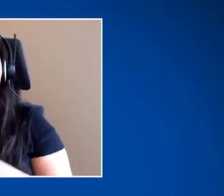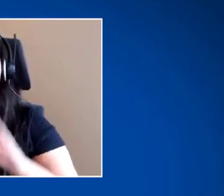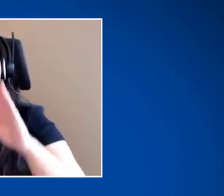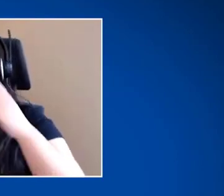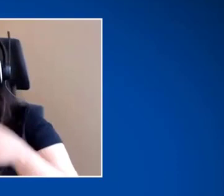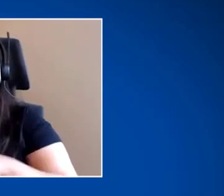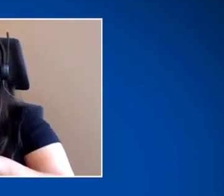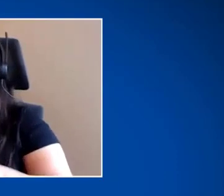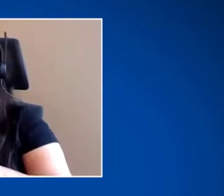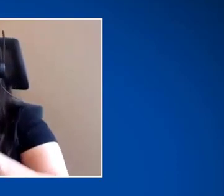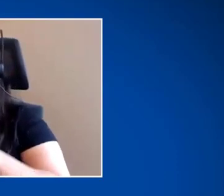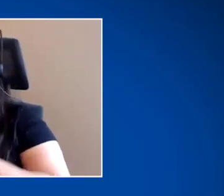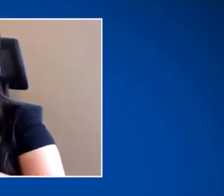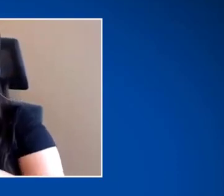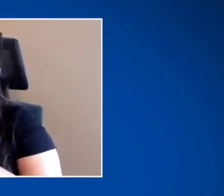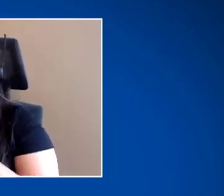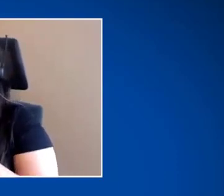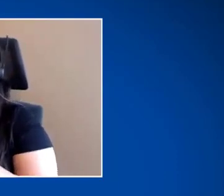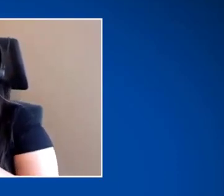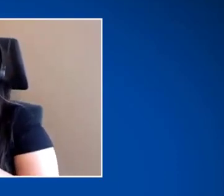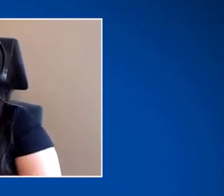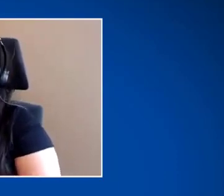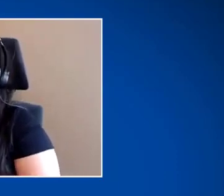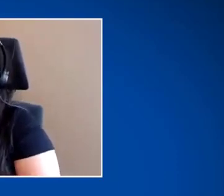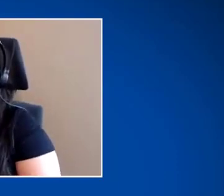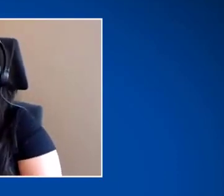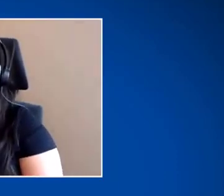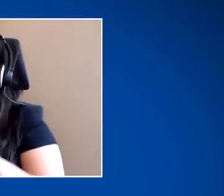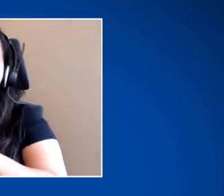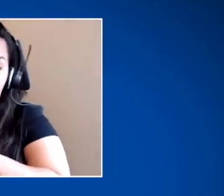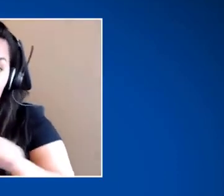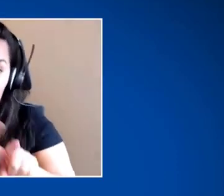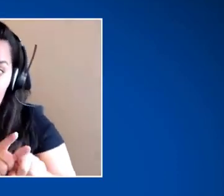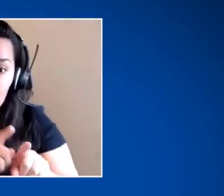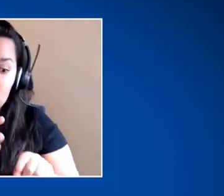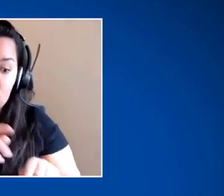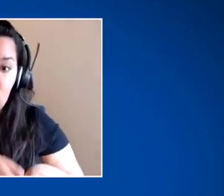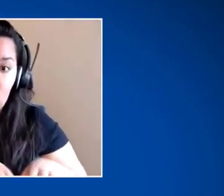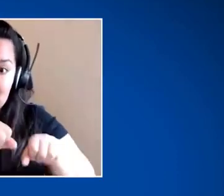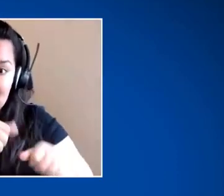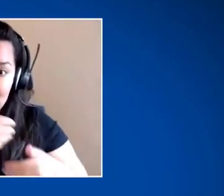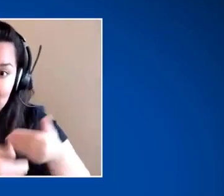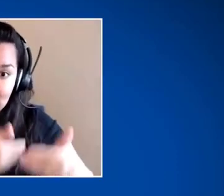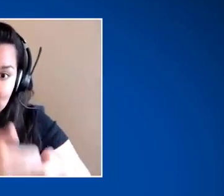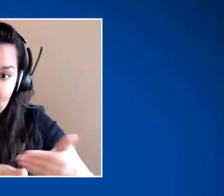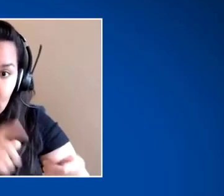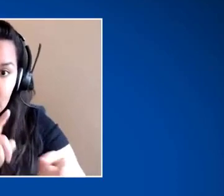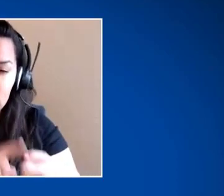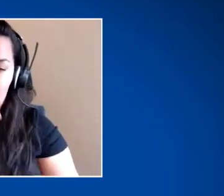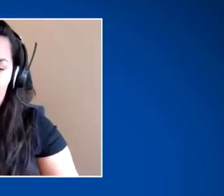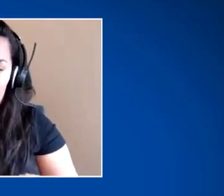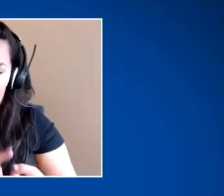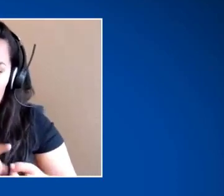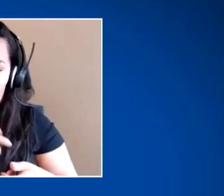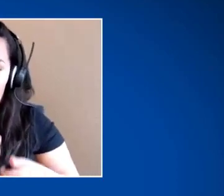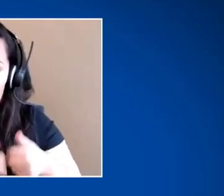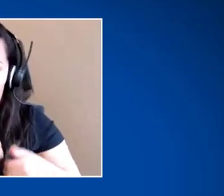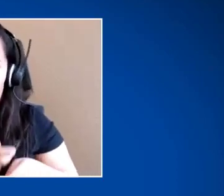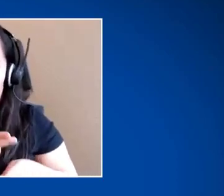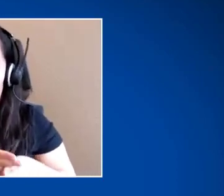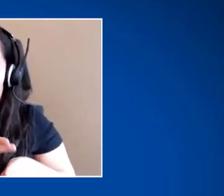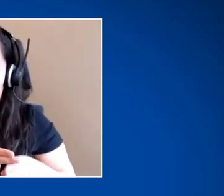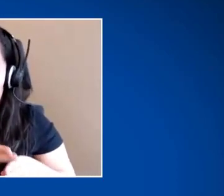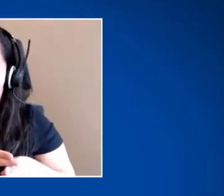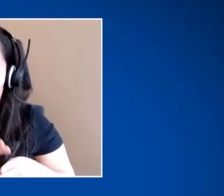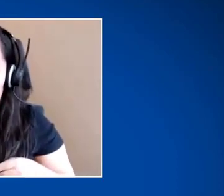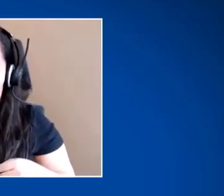scientific and technical merit, and by taking steps to mitigate the problem of reputational bias,